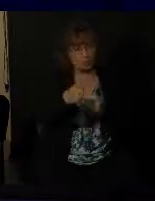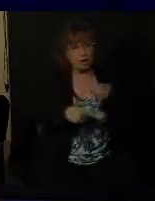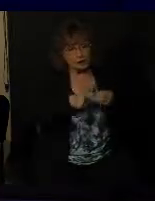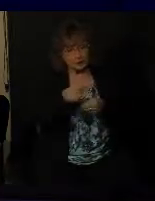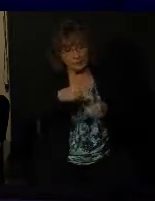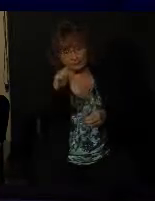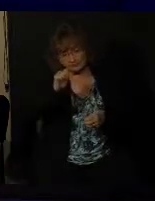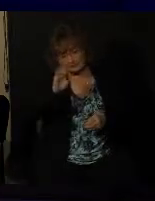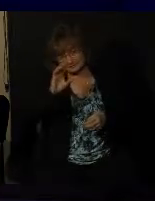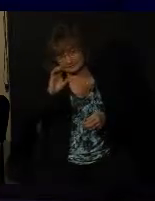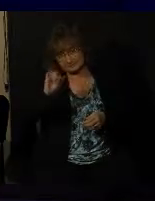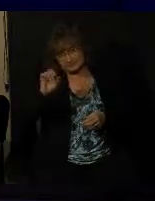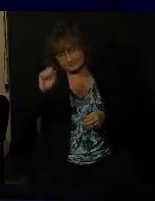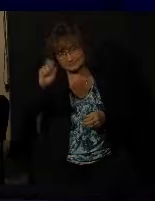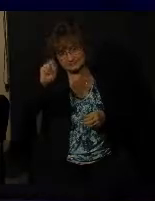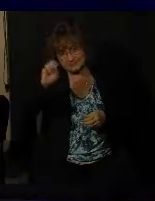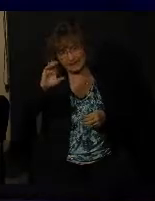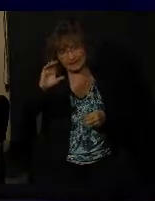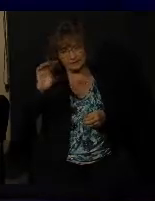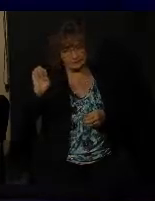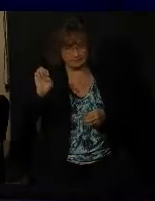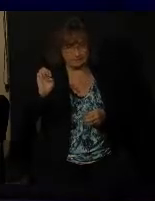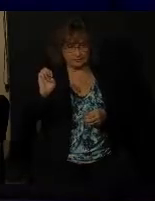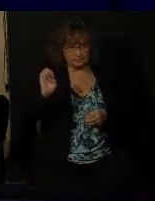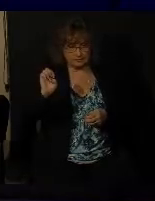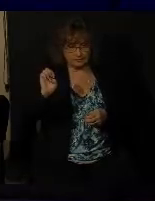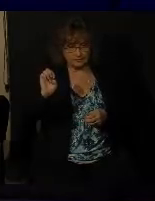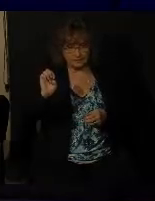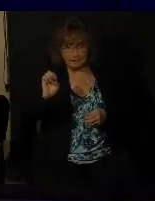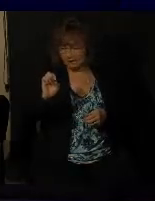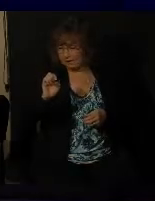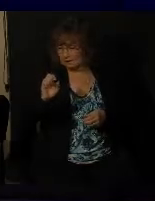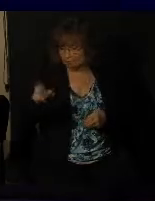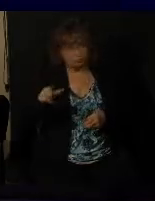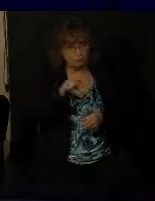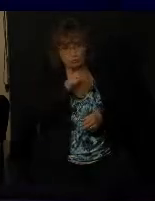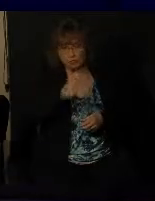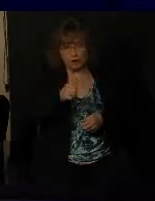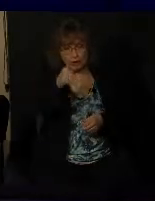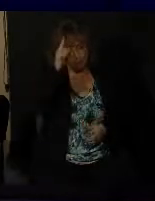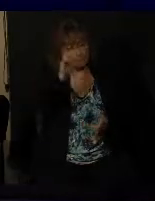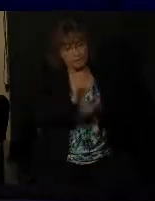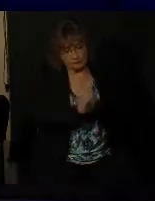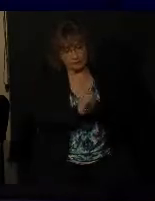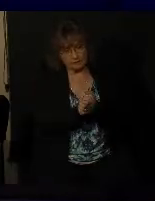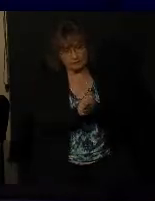God. He says, here's what I meant by that, is we would know everything that God would know.